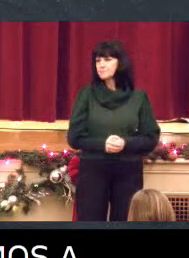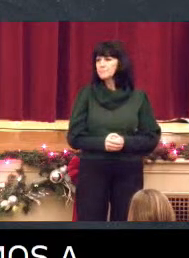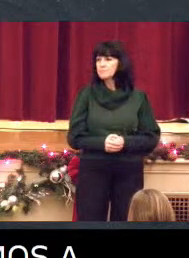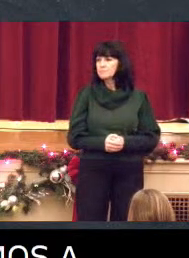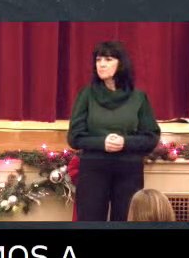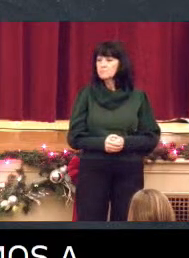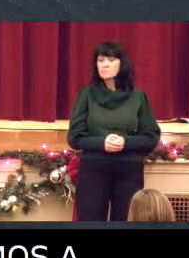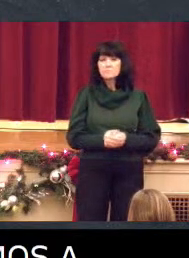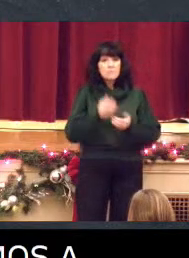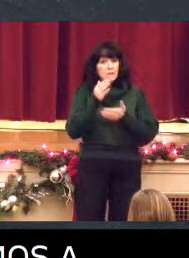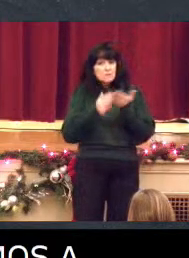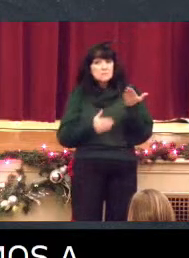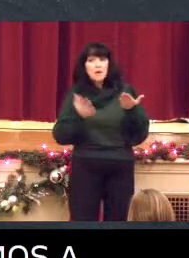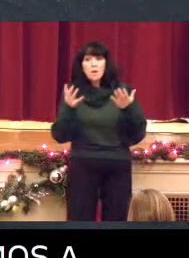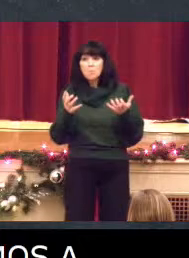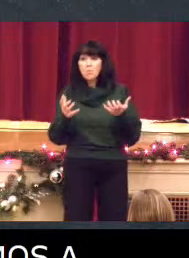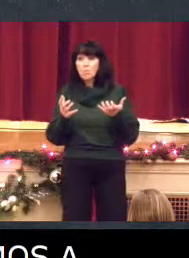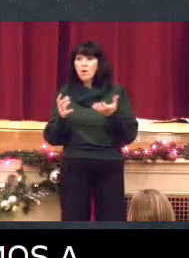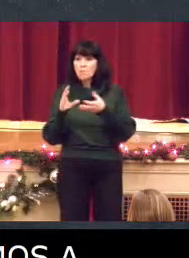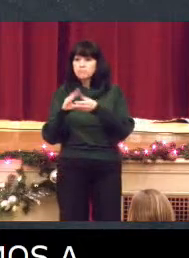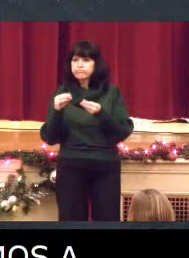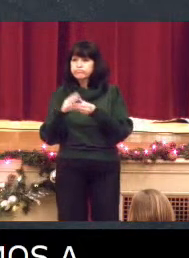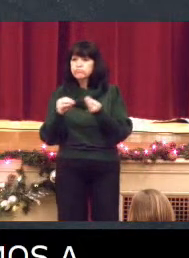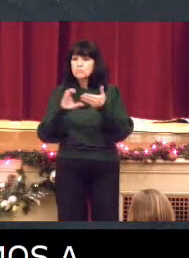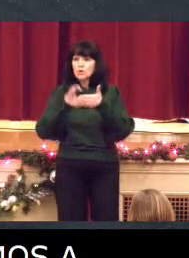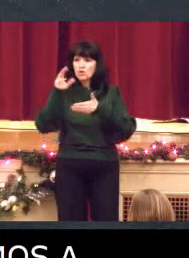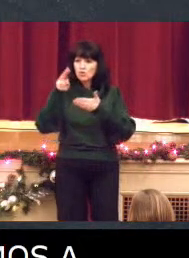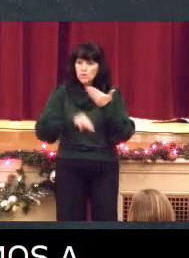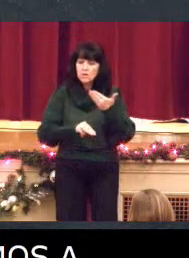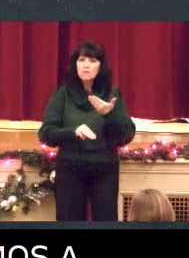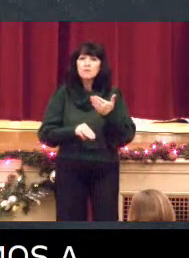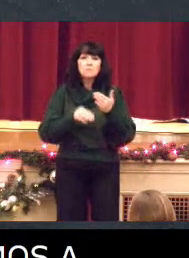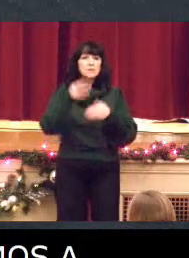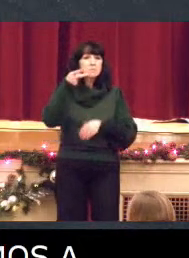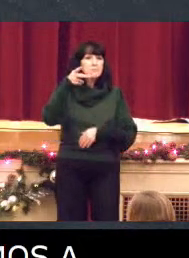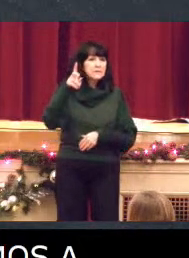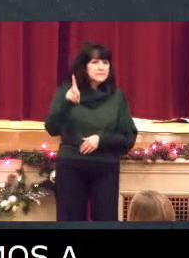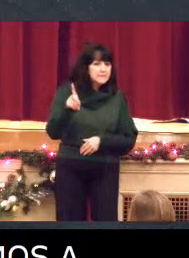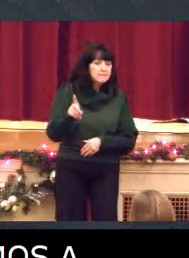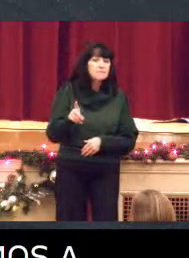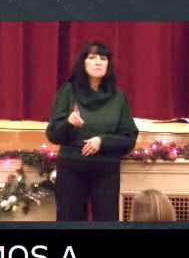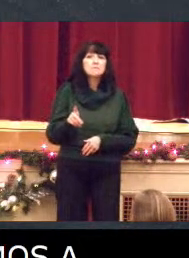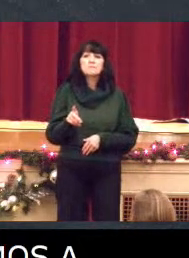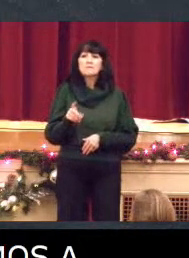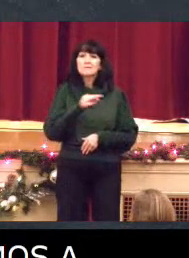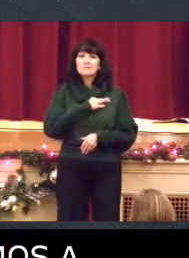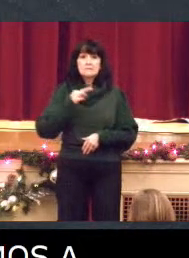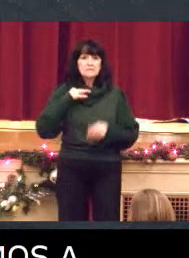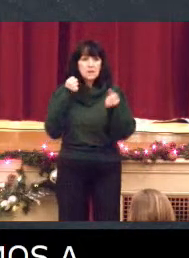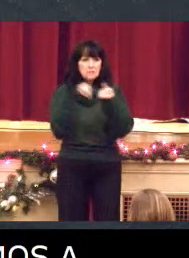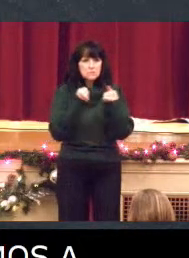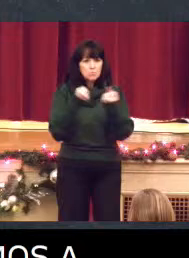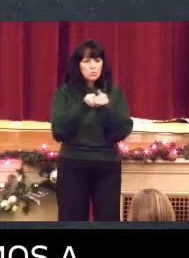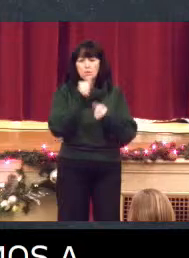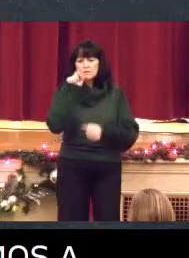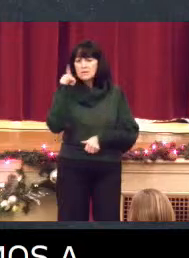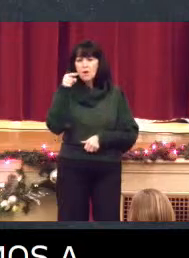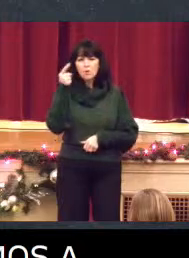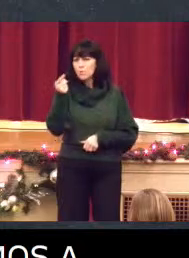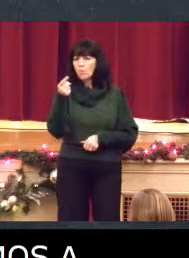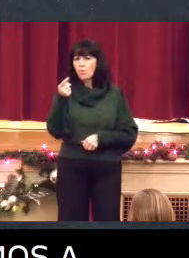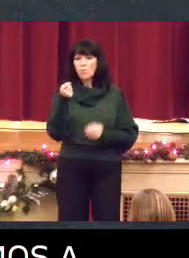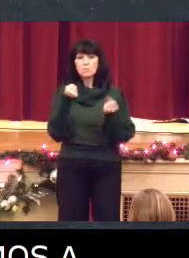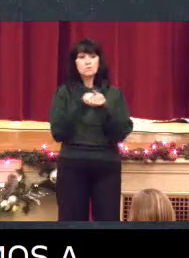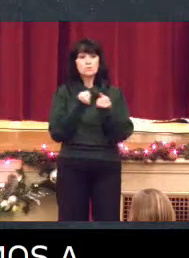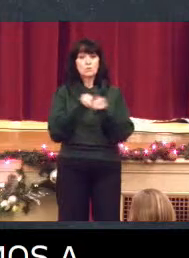about curriculum, could talk about professional development, supporting staffing. Staffing not only in hiring, but it could be incentives for